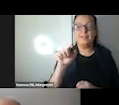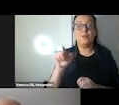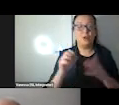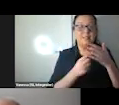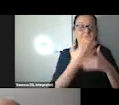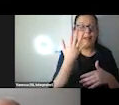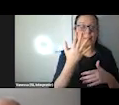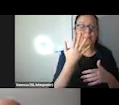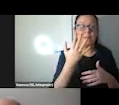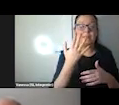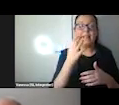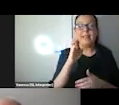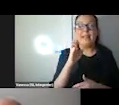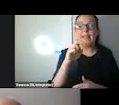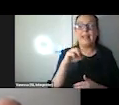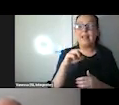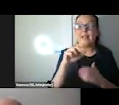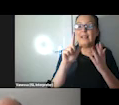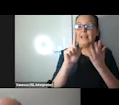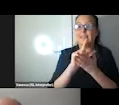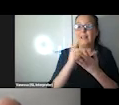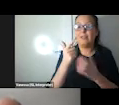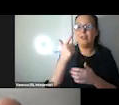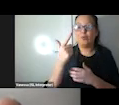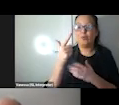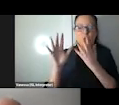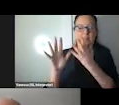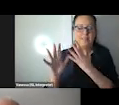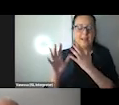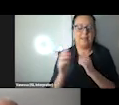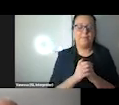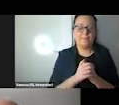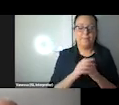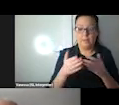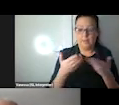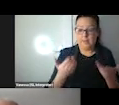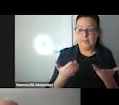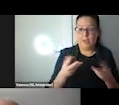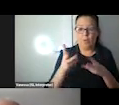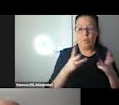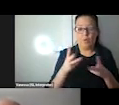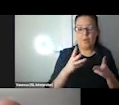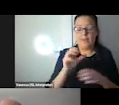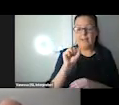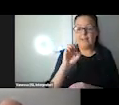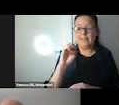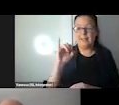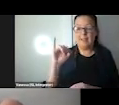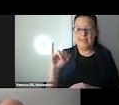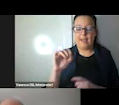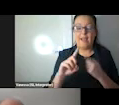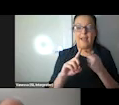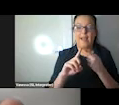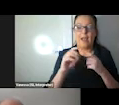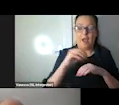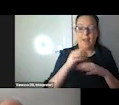17210. She is currently working with several NSAI and ISO standards committees on